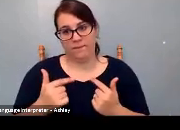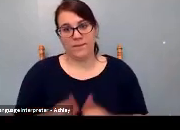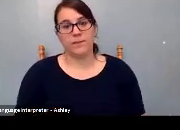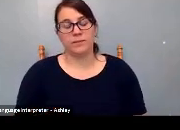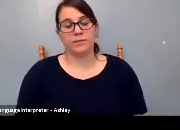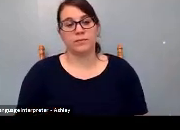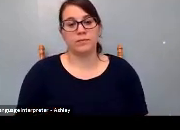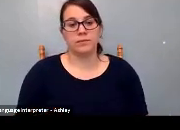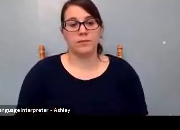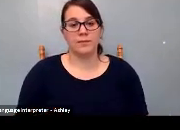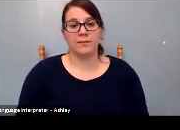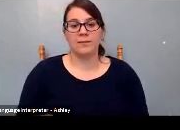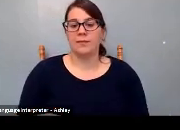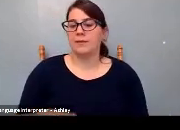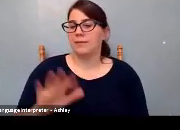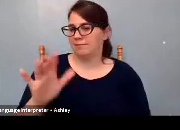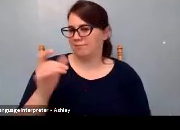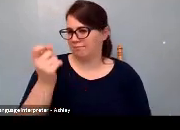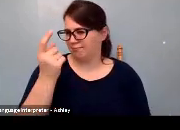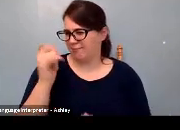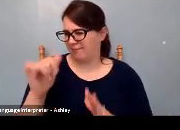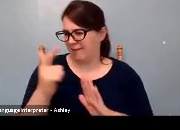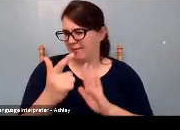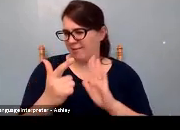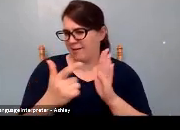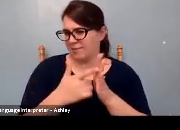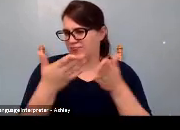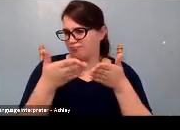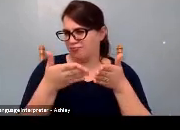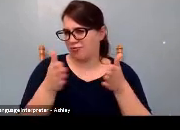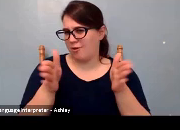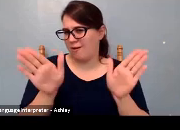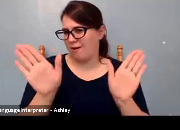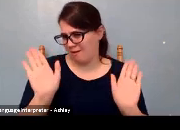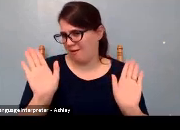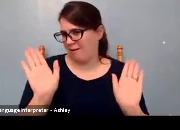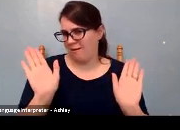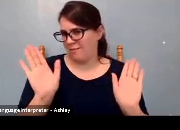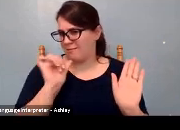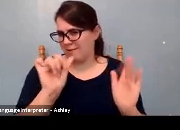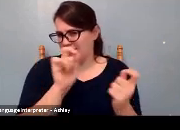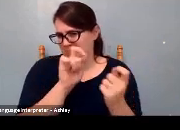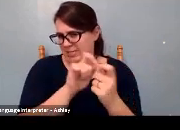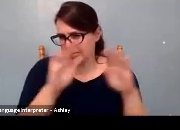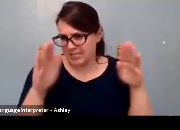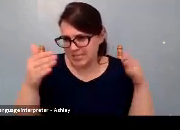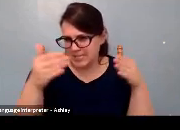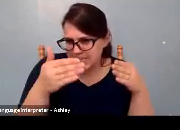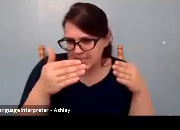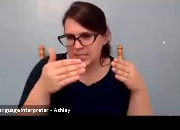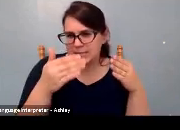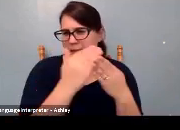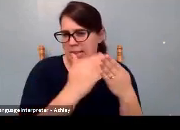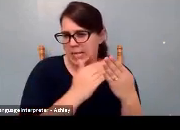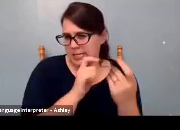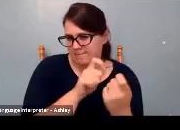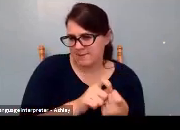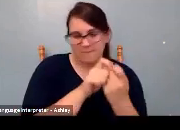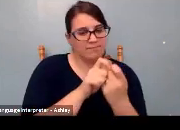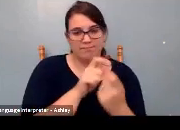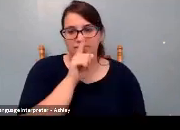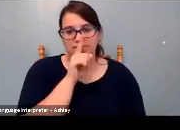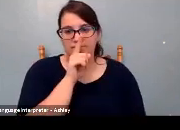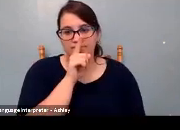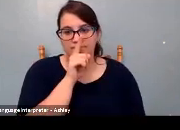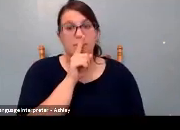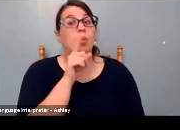that the legislation is very broad in the interpretation of what qualifies. So there's not a true list.